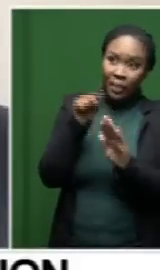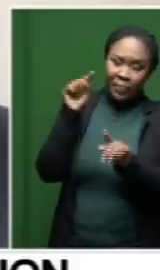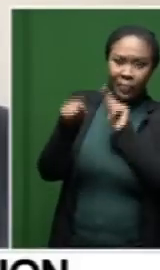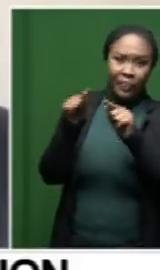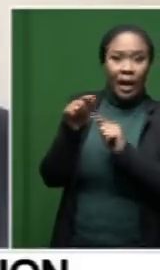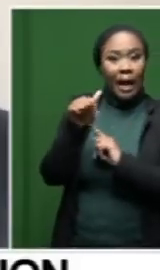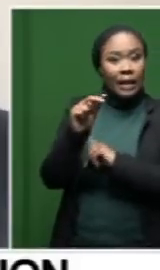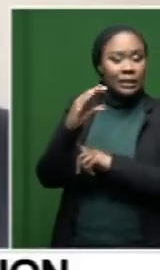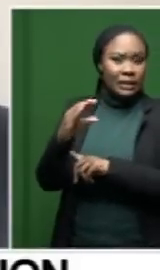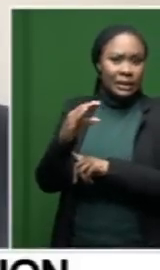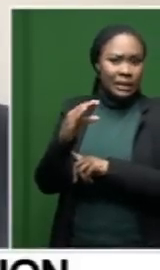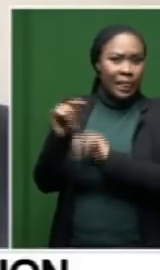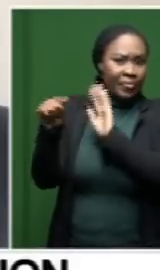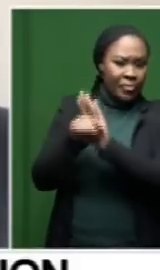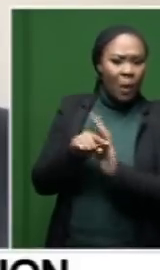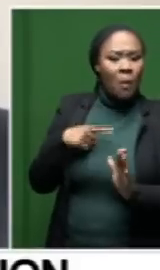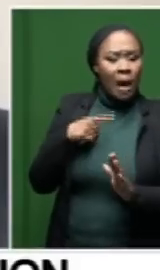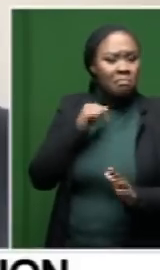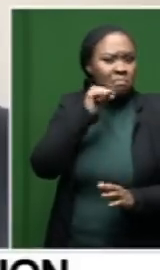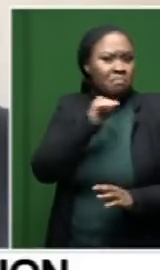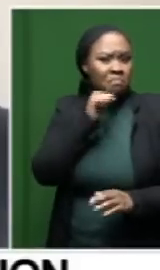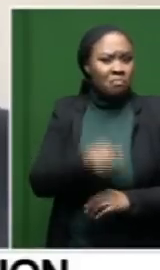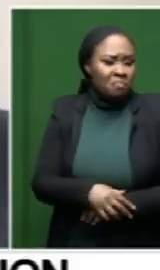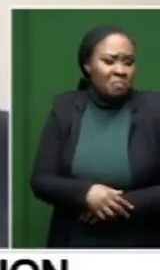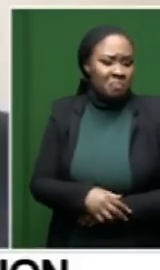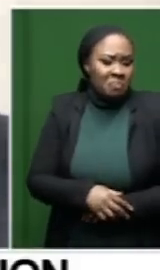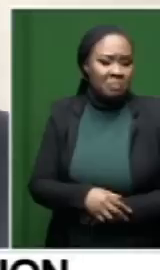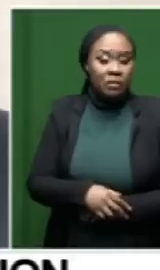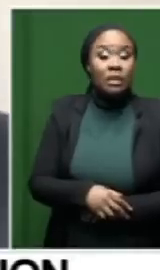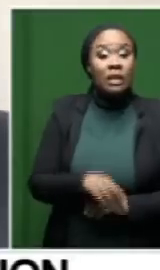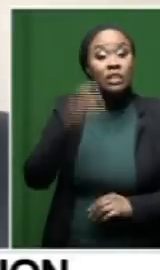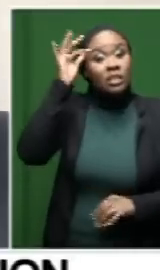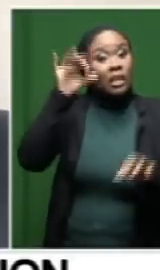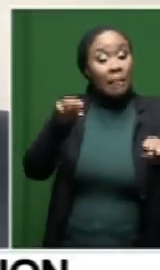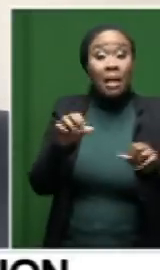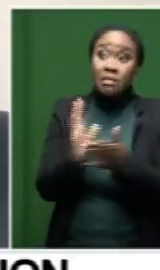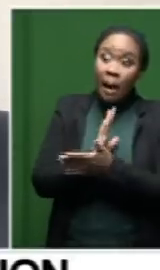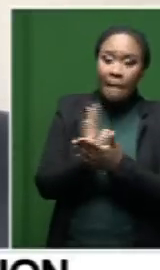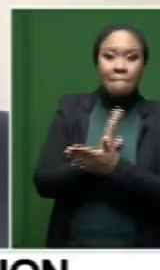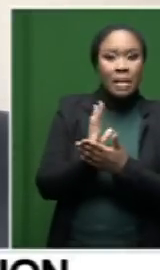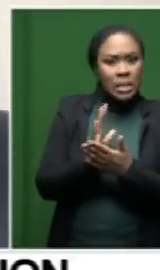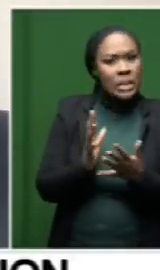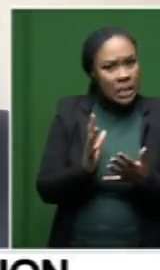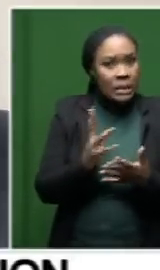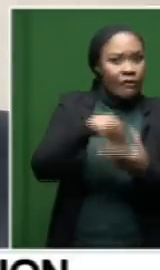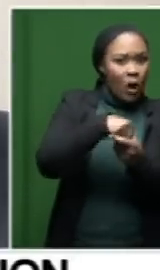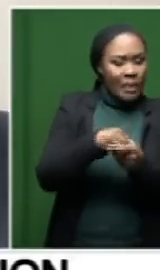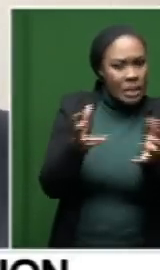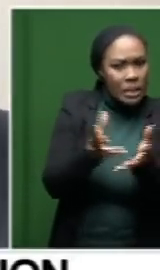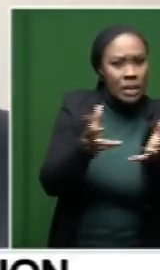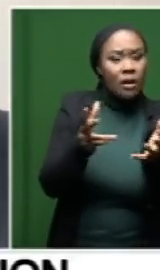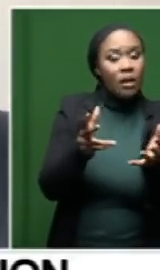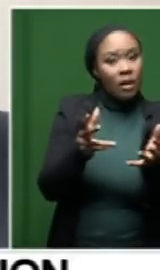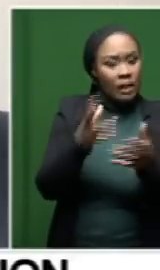ANC, that they were complicit to state capture, that in fact they encouraged state capture. That is one of